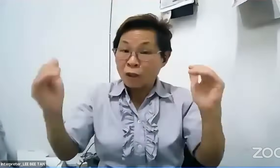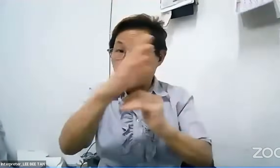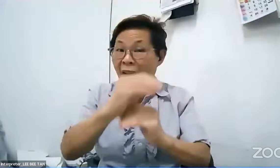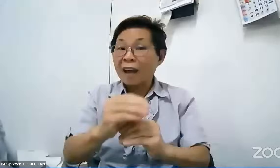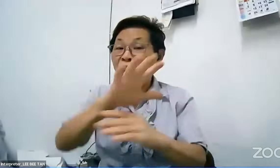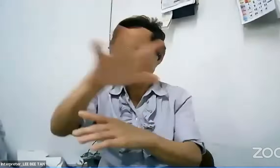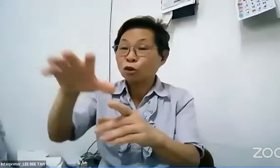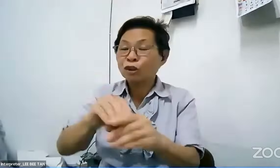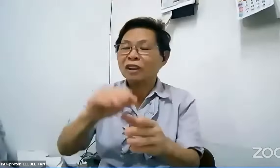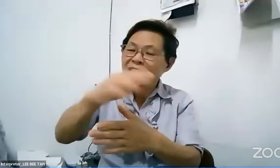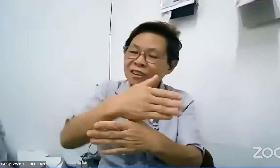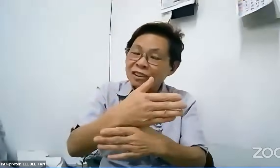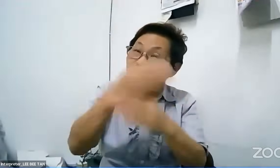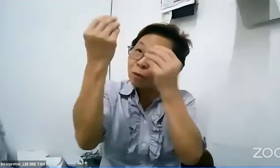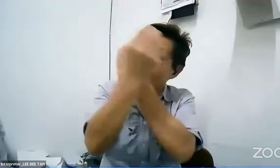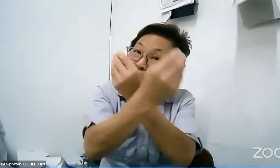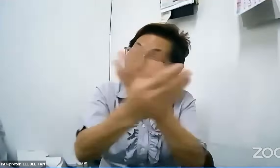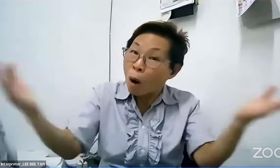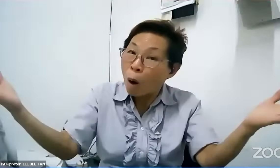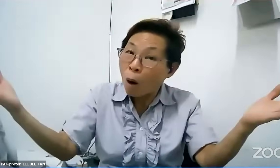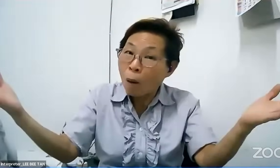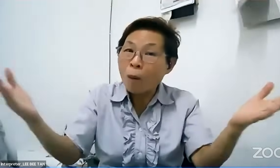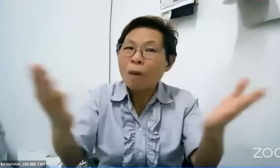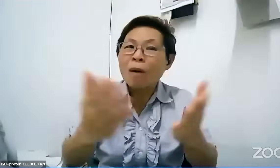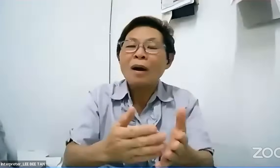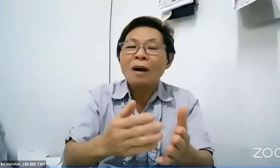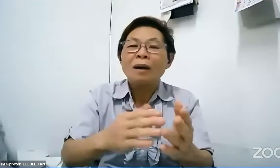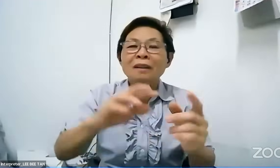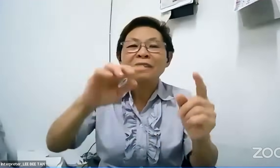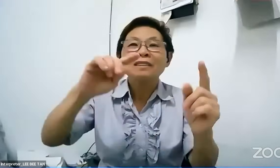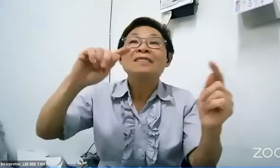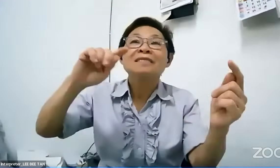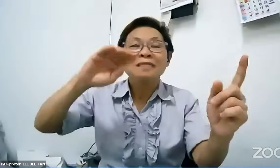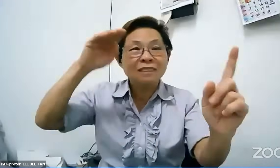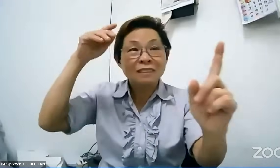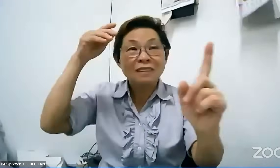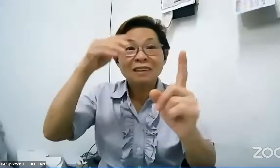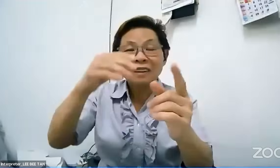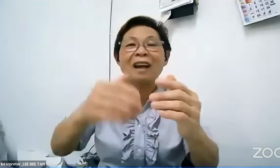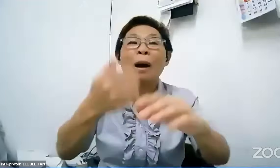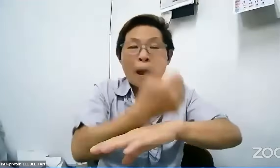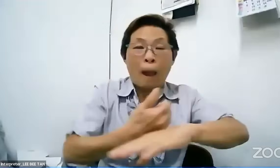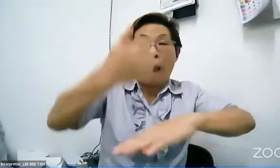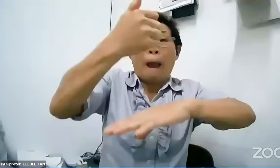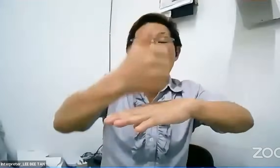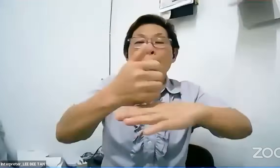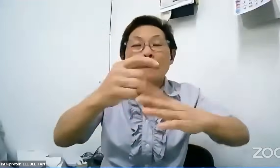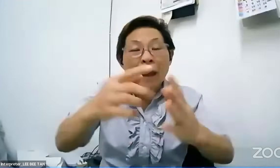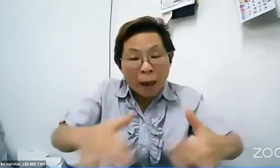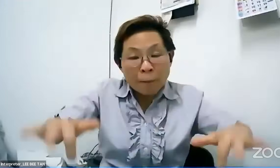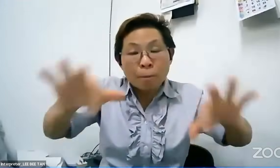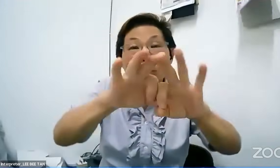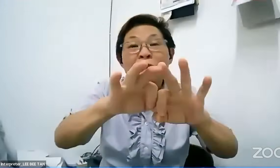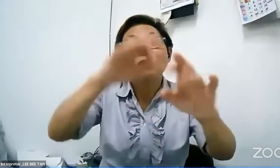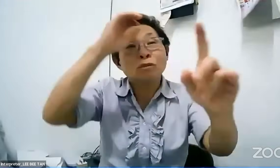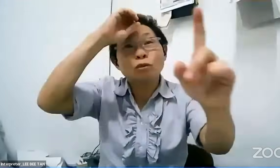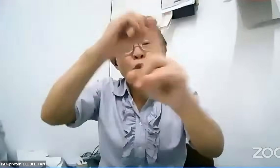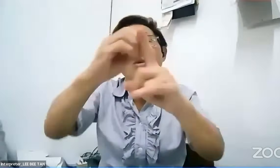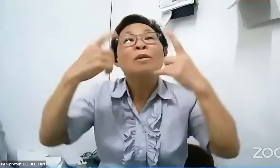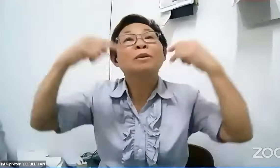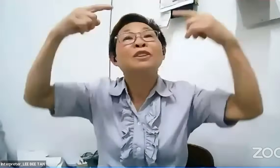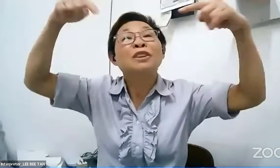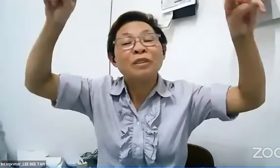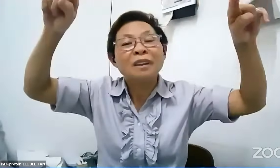shed light on the pivotal role they play in achieving Sustainable Development Goals or SDGs. So let